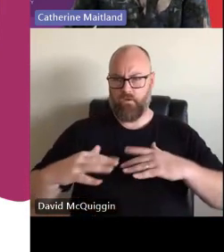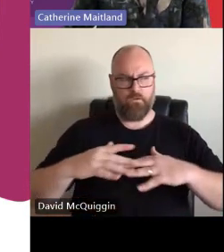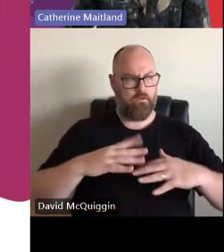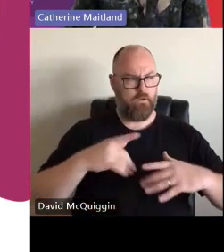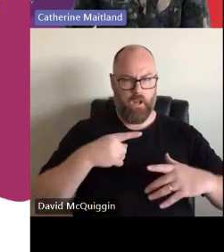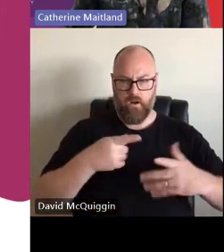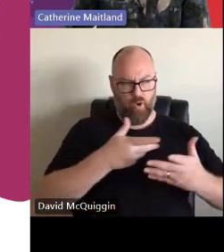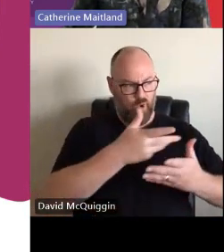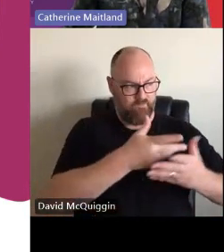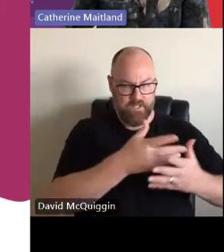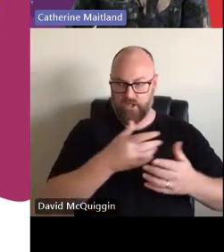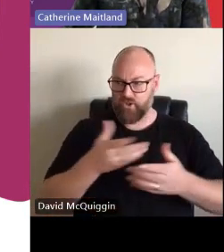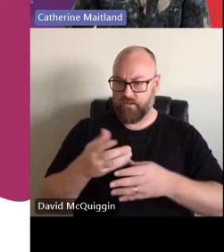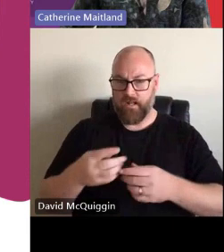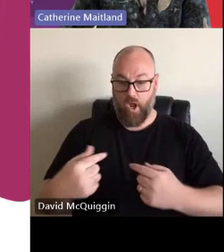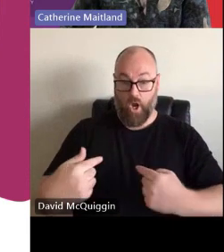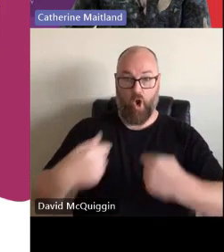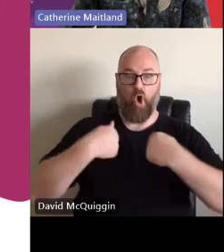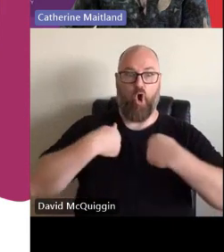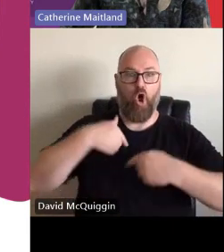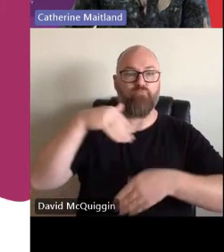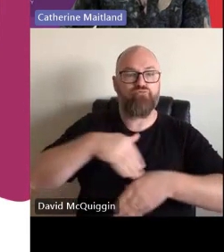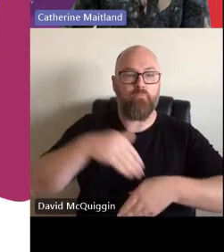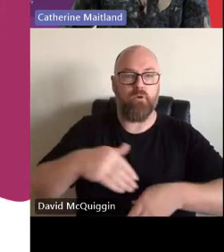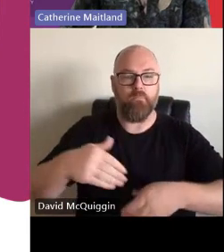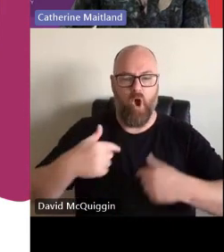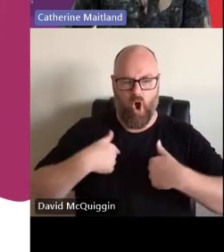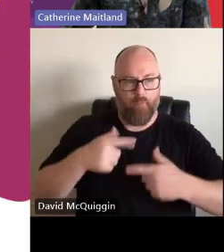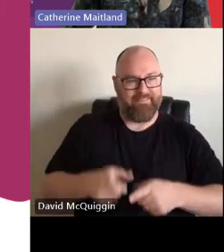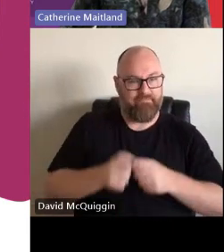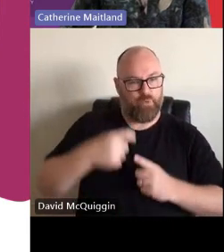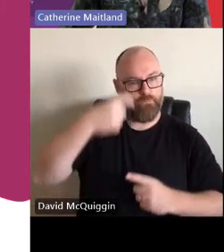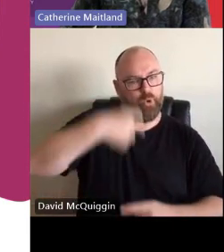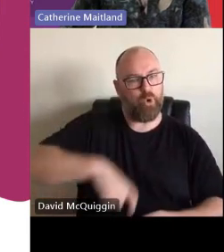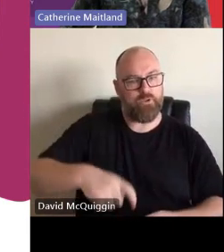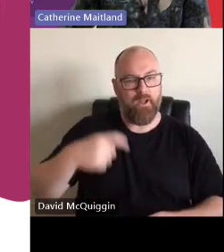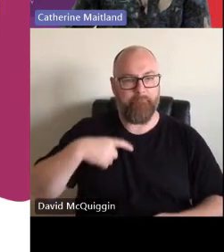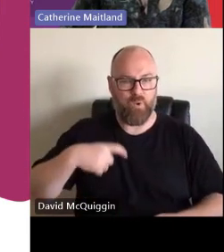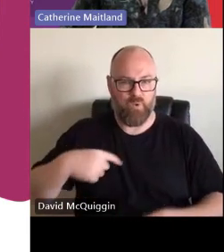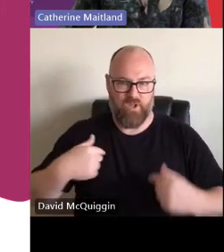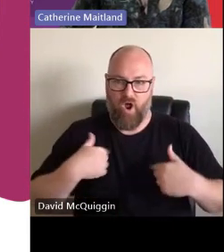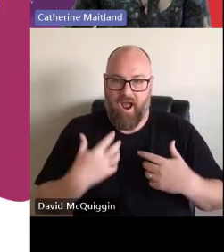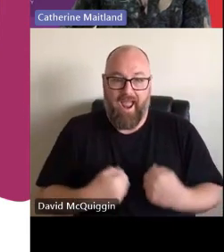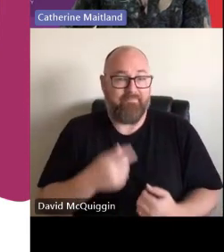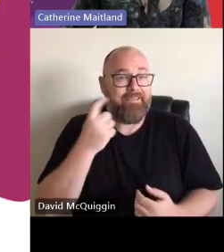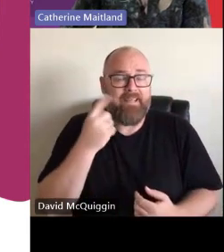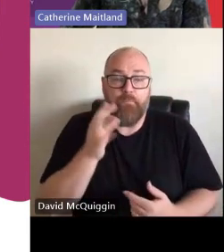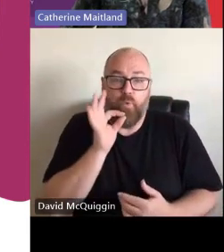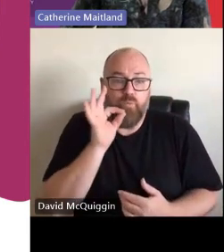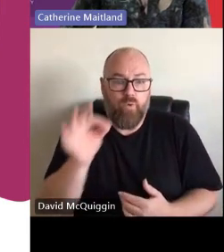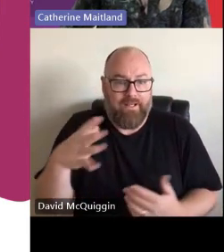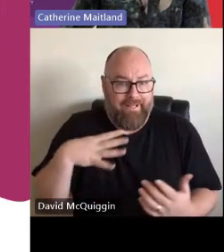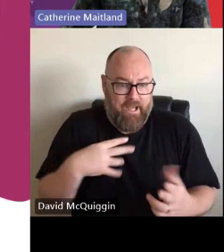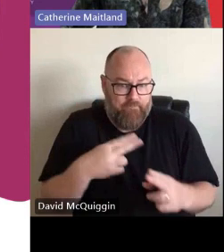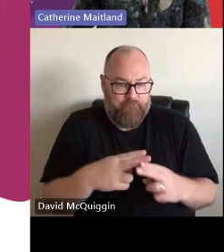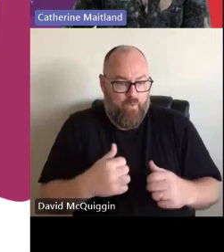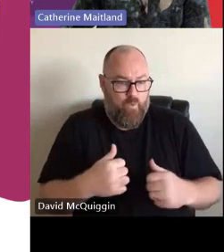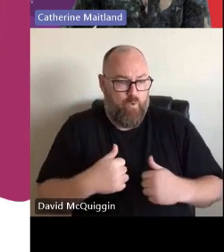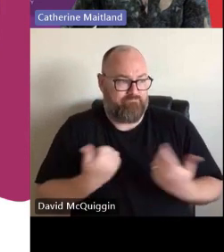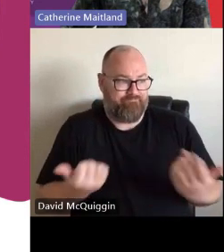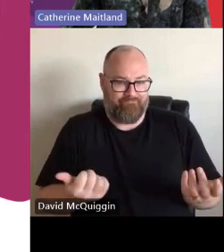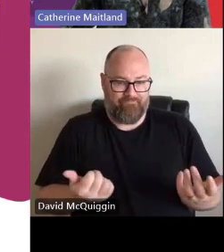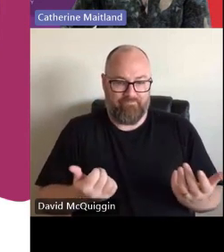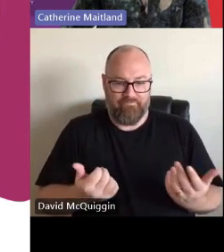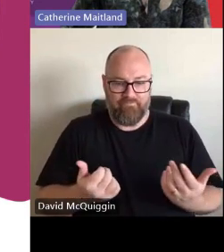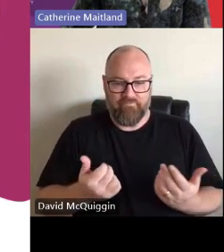that I'm a problem or hard to manage because I have some simple requirements based on common conditions that